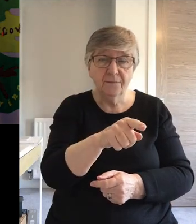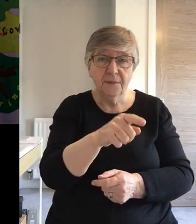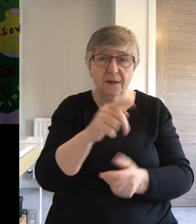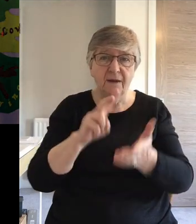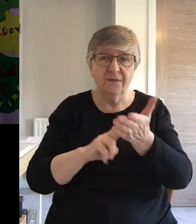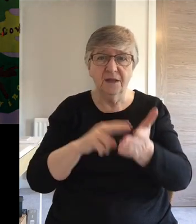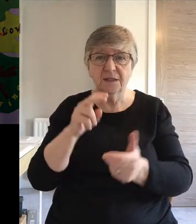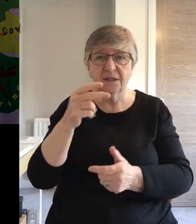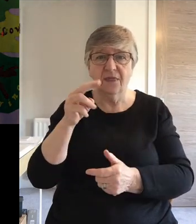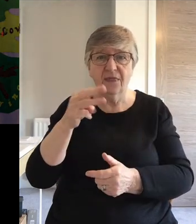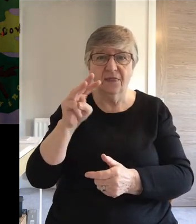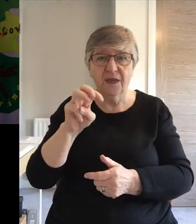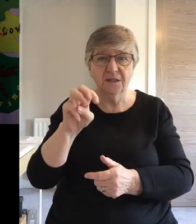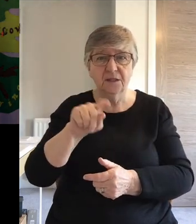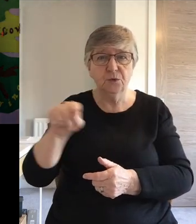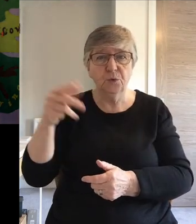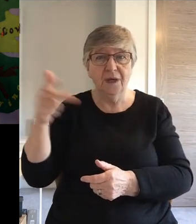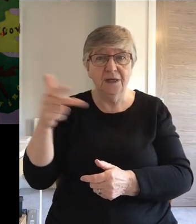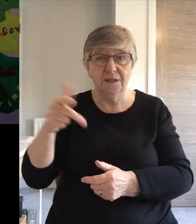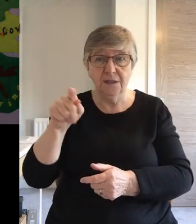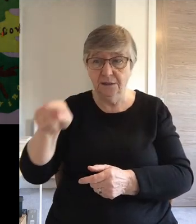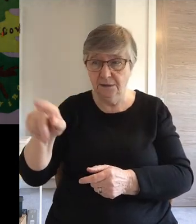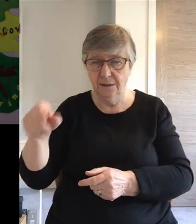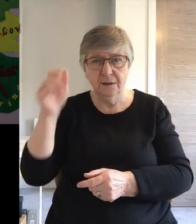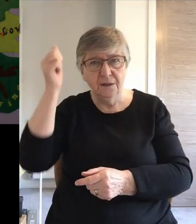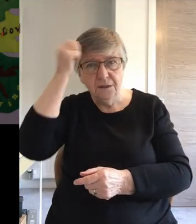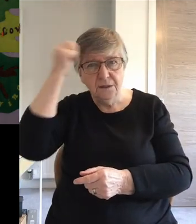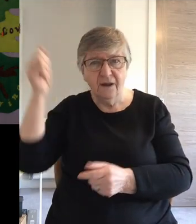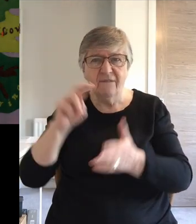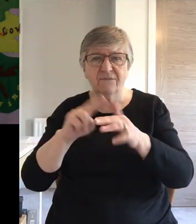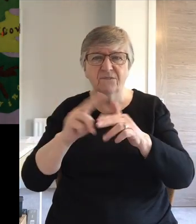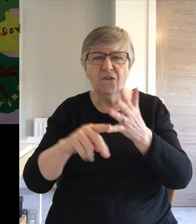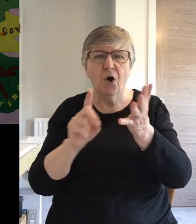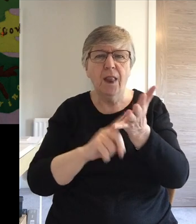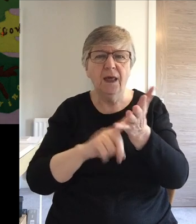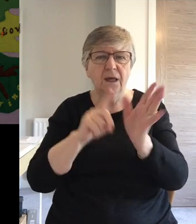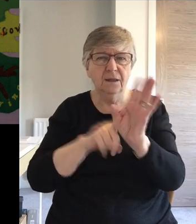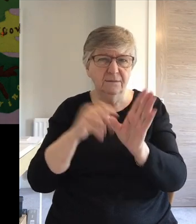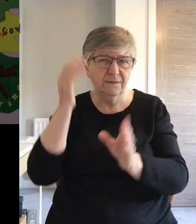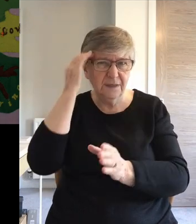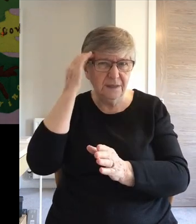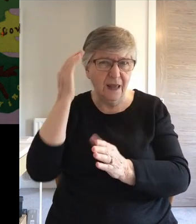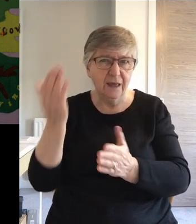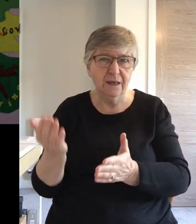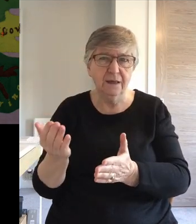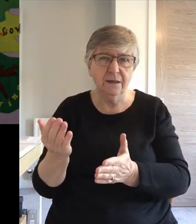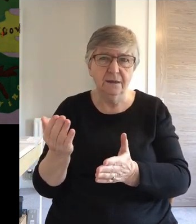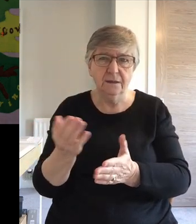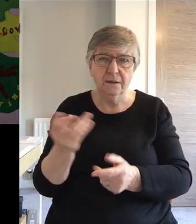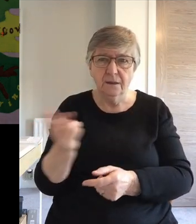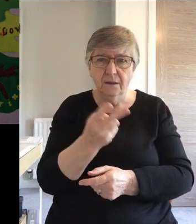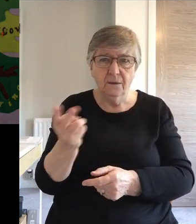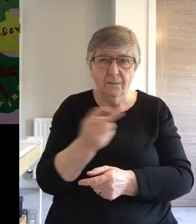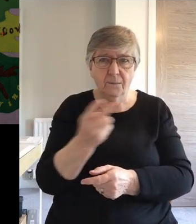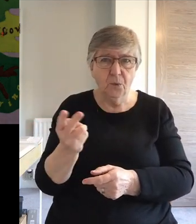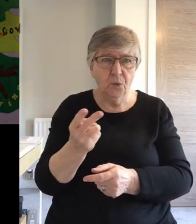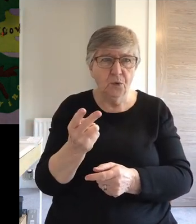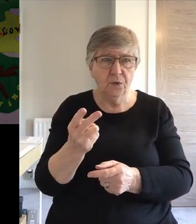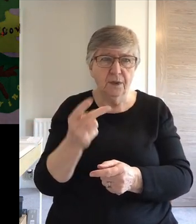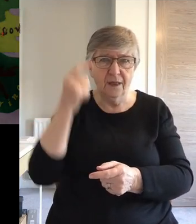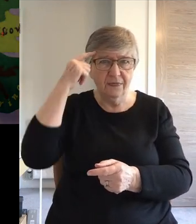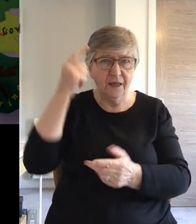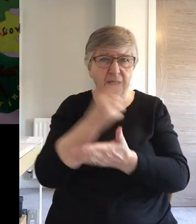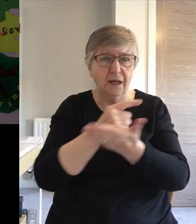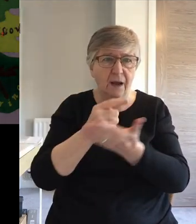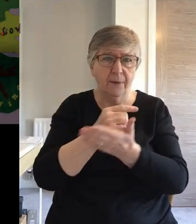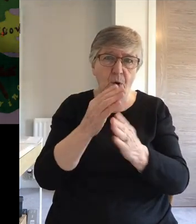verses 13 to 18, it's Ms. Folly. The middle section of the chapter in between relates both